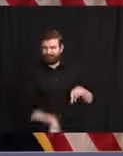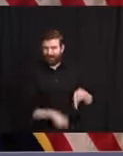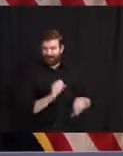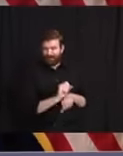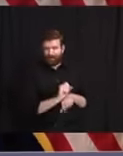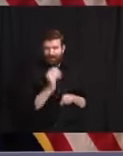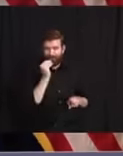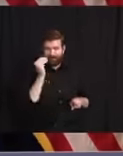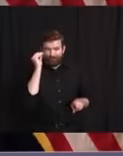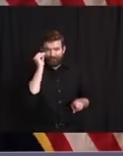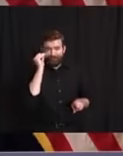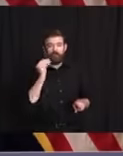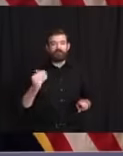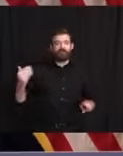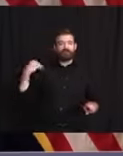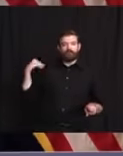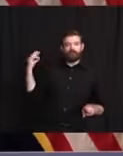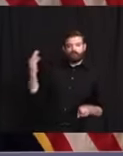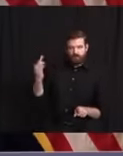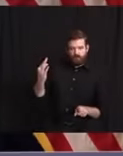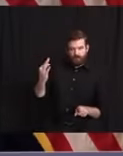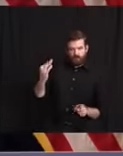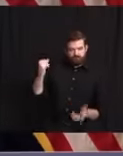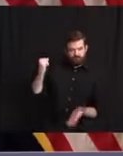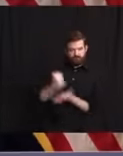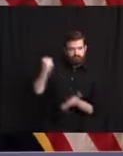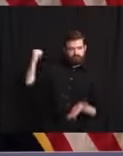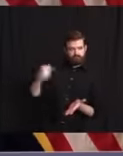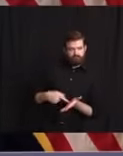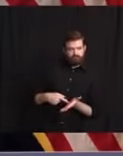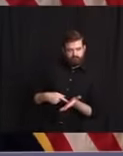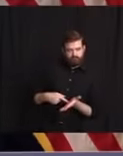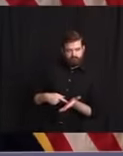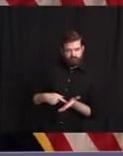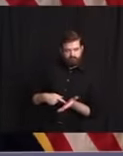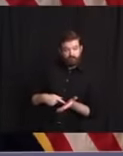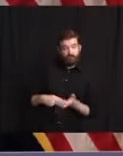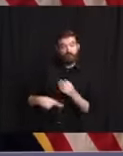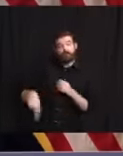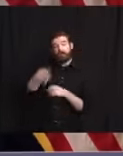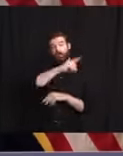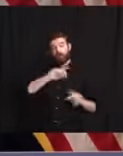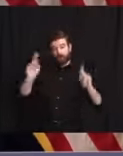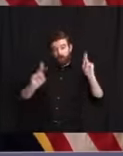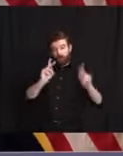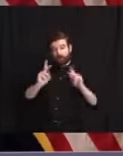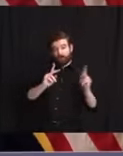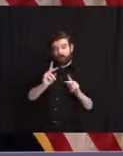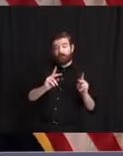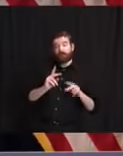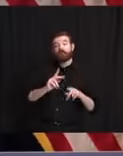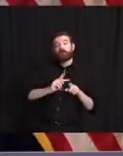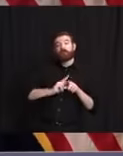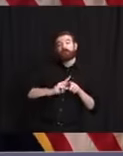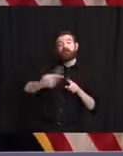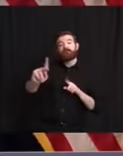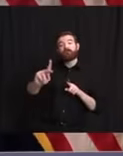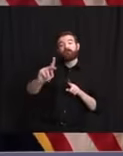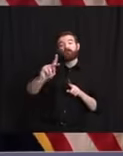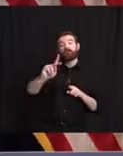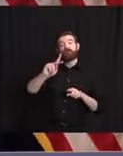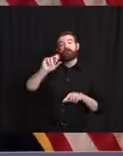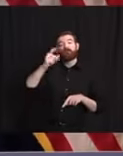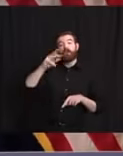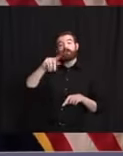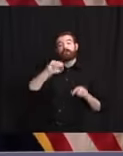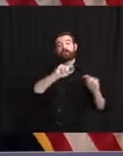codification of the practice that has been in place, though professional sports teams have actually not been allowed per their league rules to